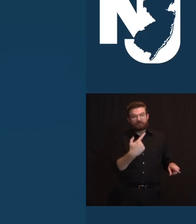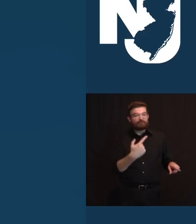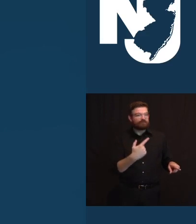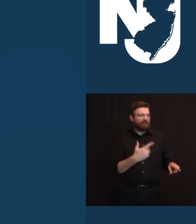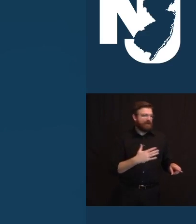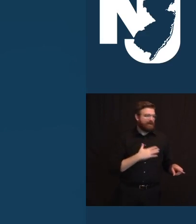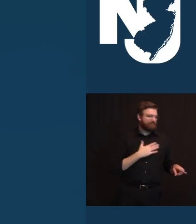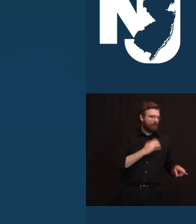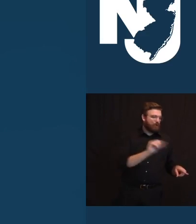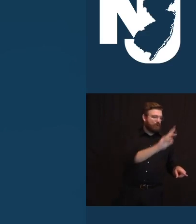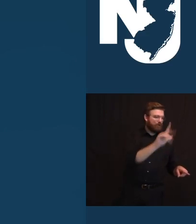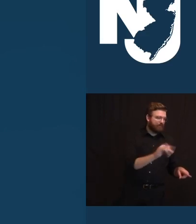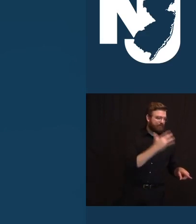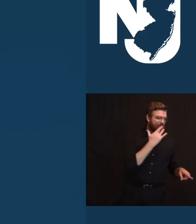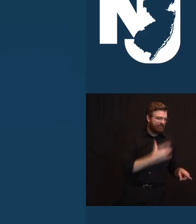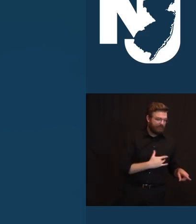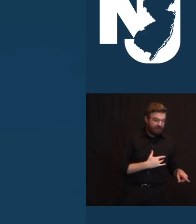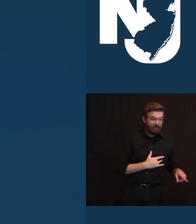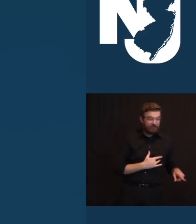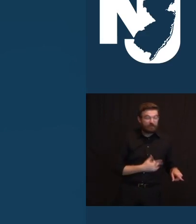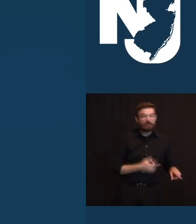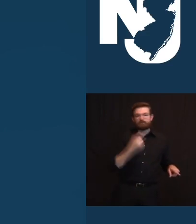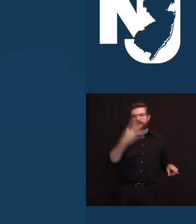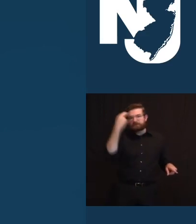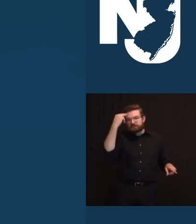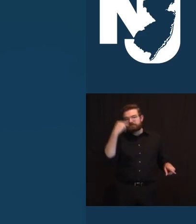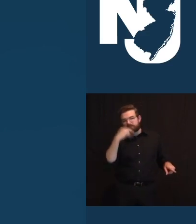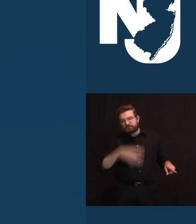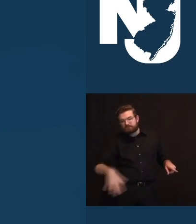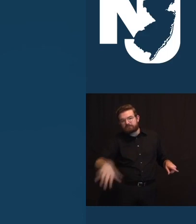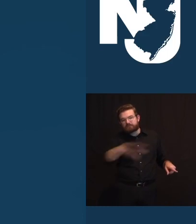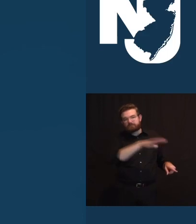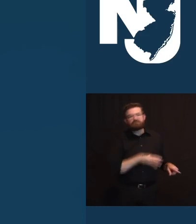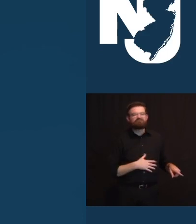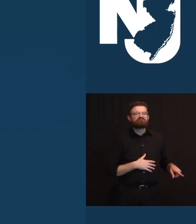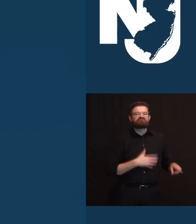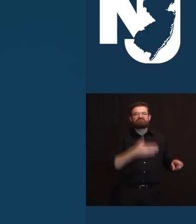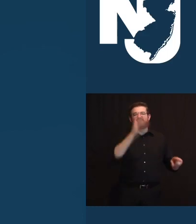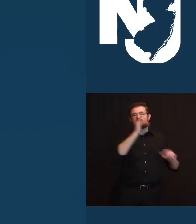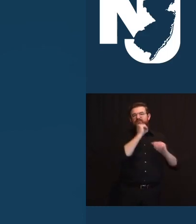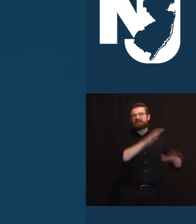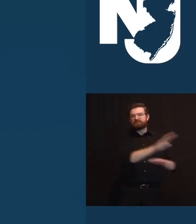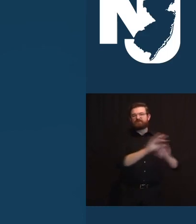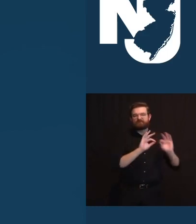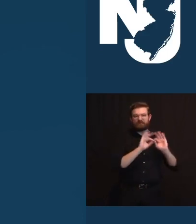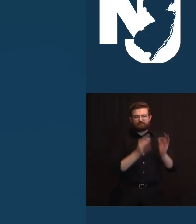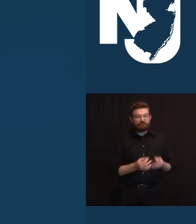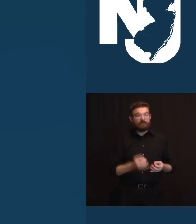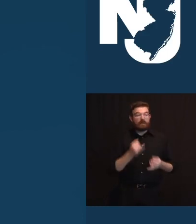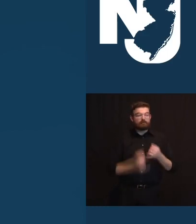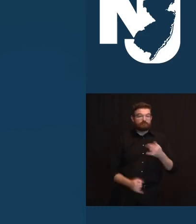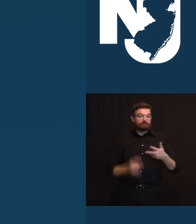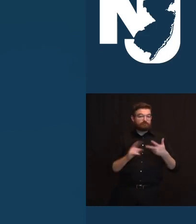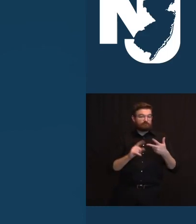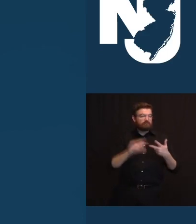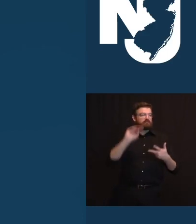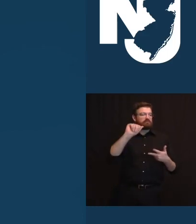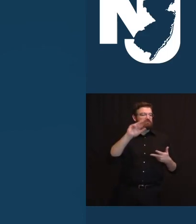you and watch over you, Irma, and your family. And finally today, we remember Mark Davidson of